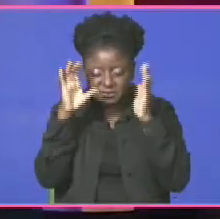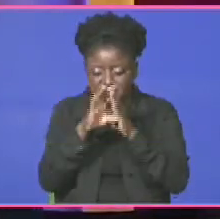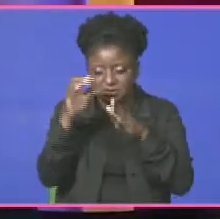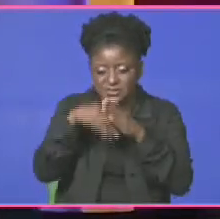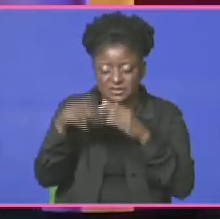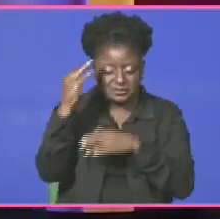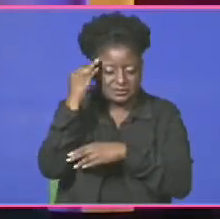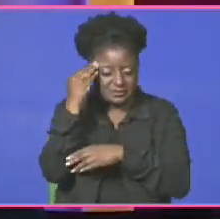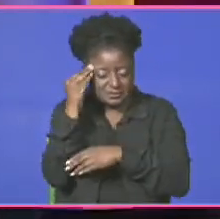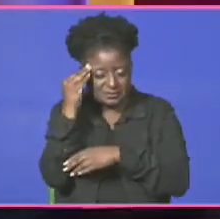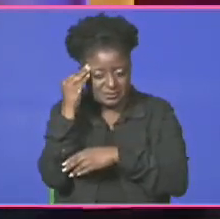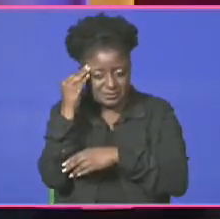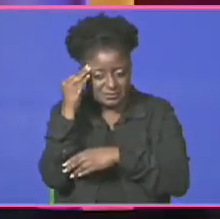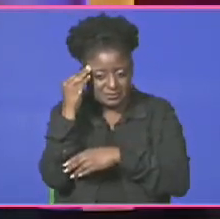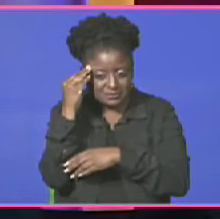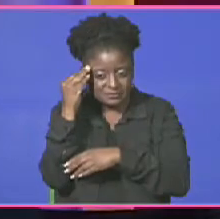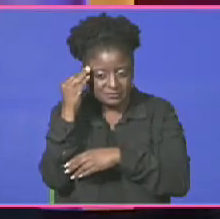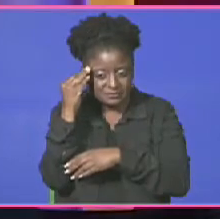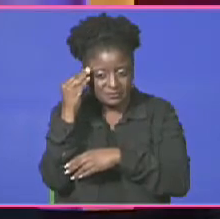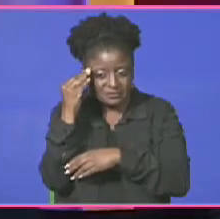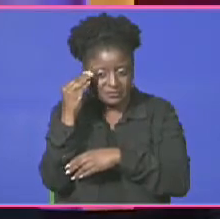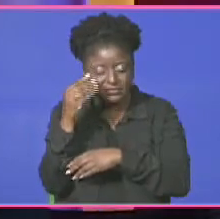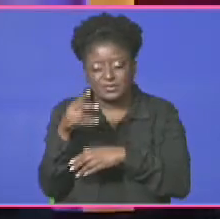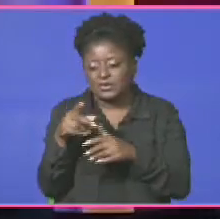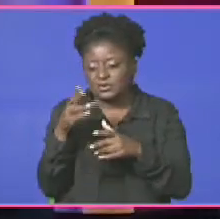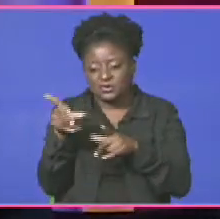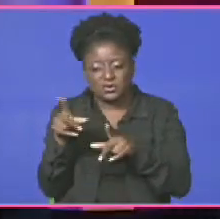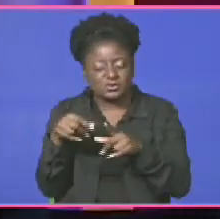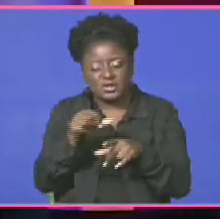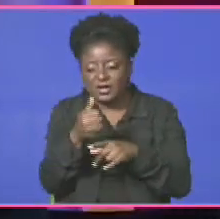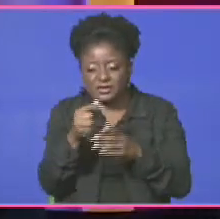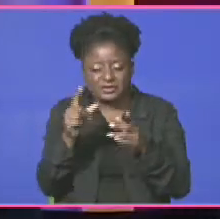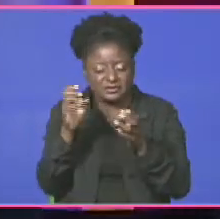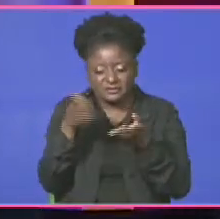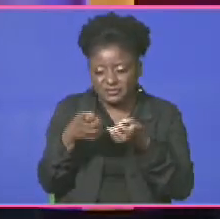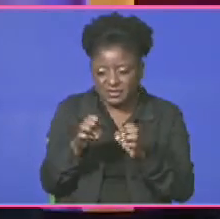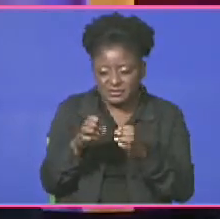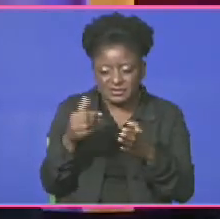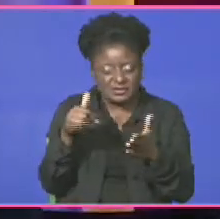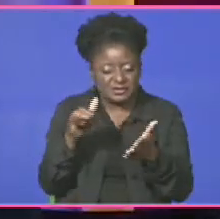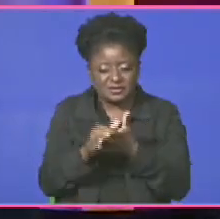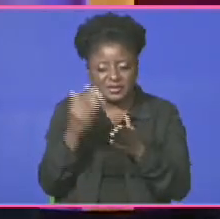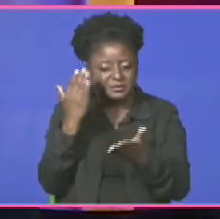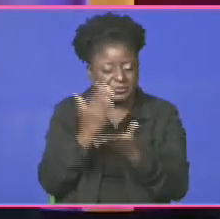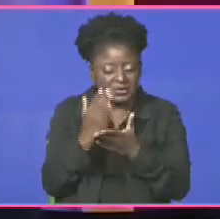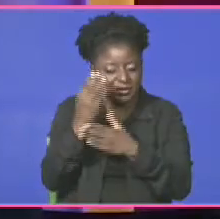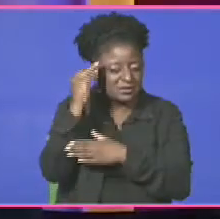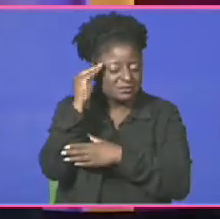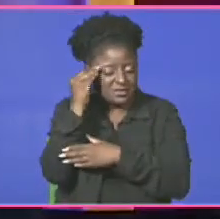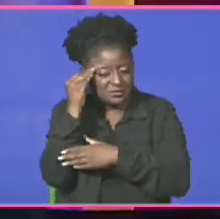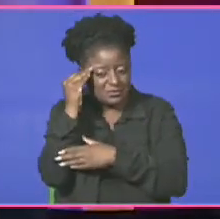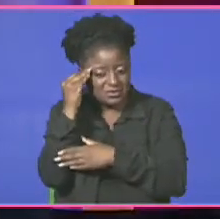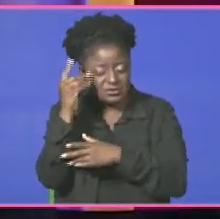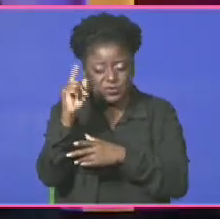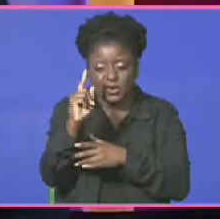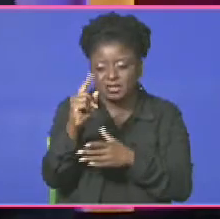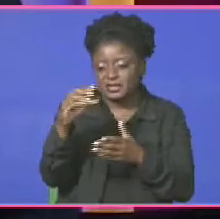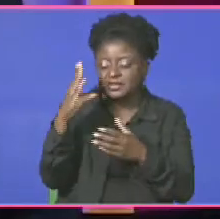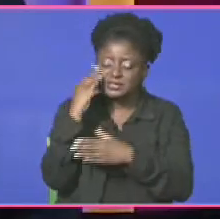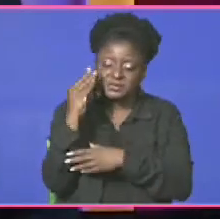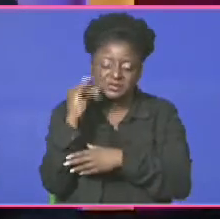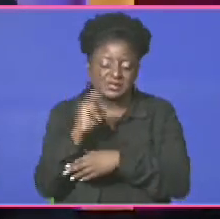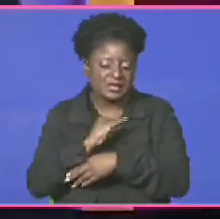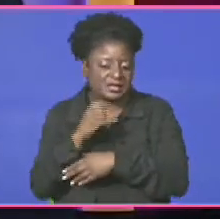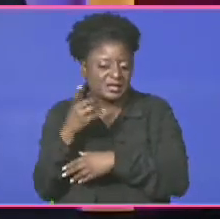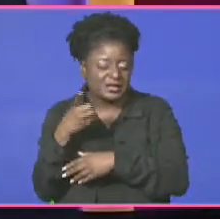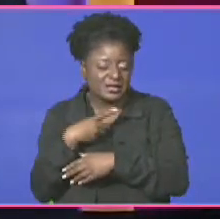So until you see something else that reminds you of it, you know. And then one experience I had was when I had to go to the